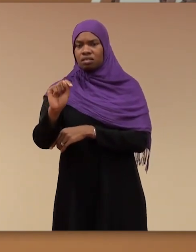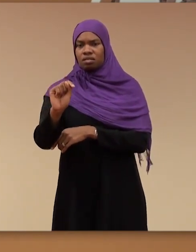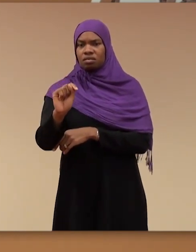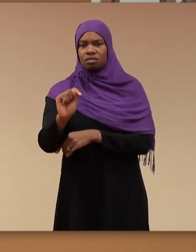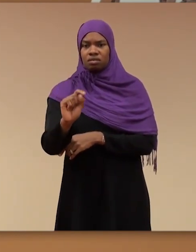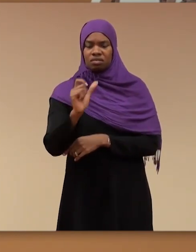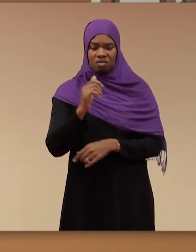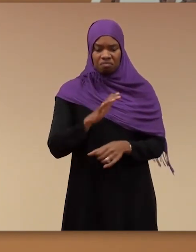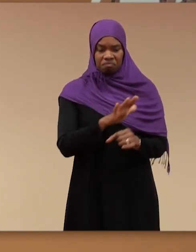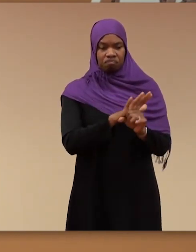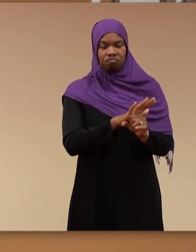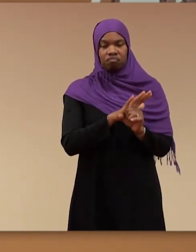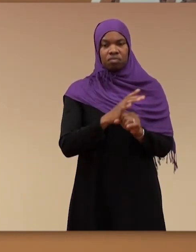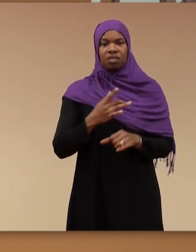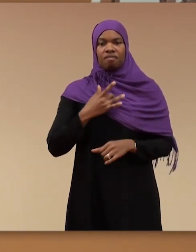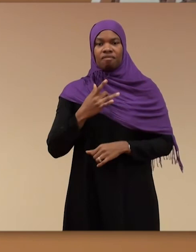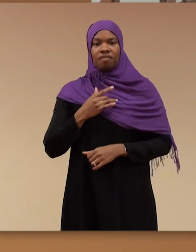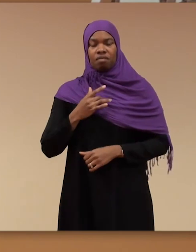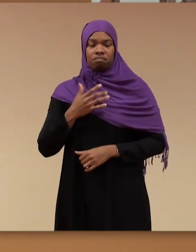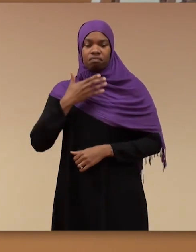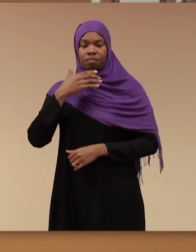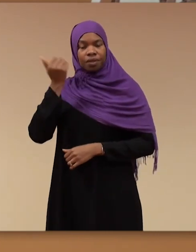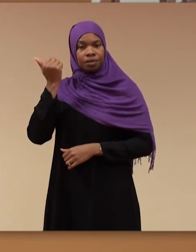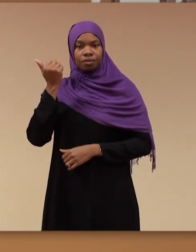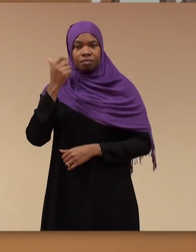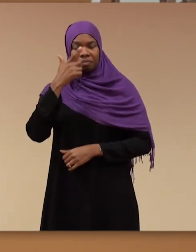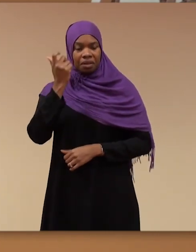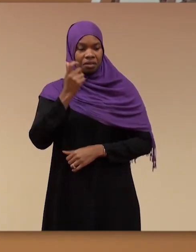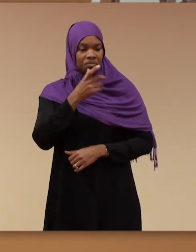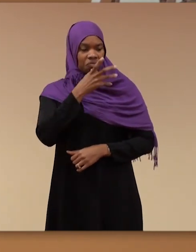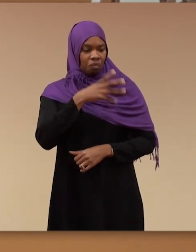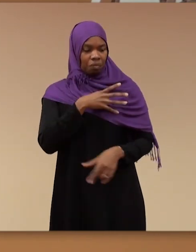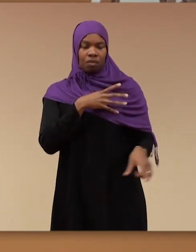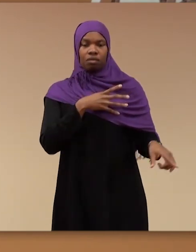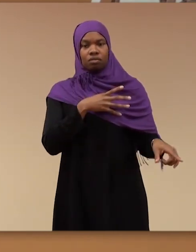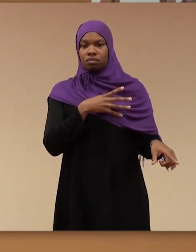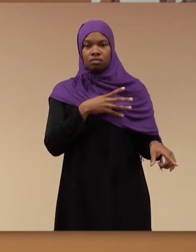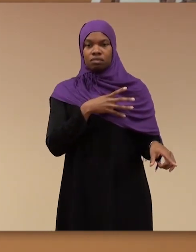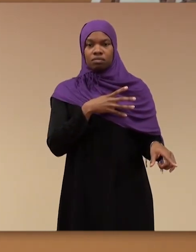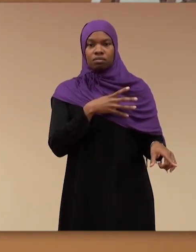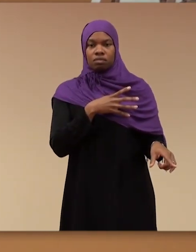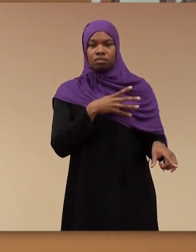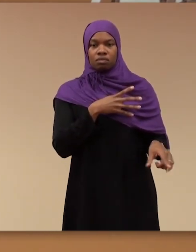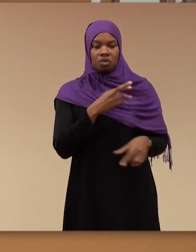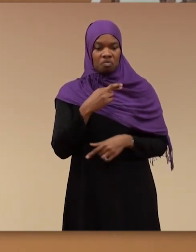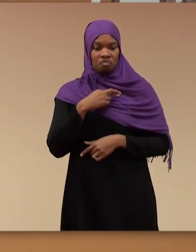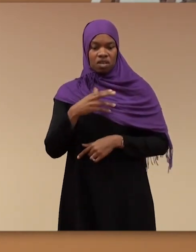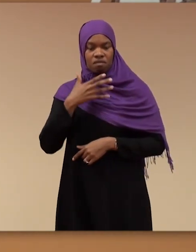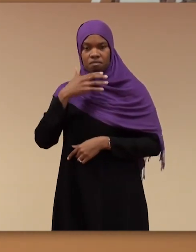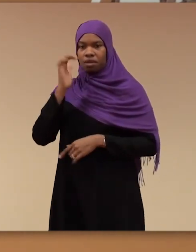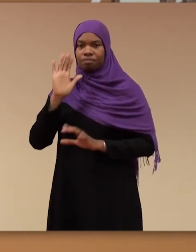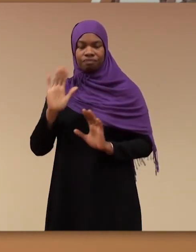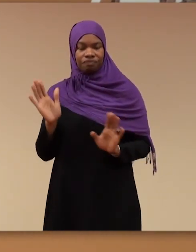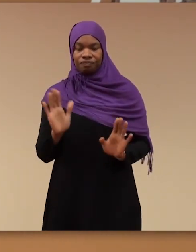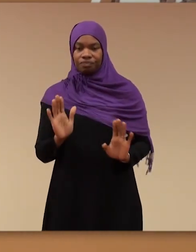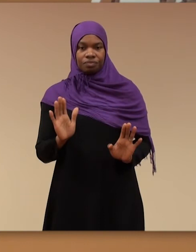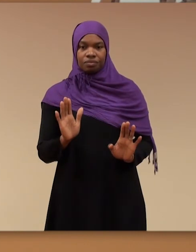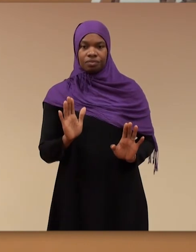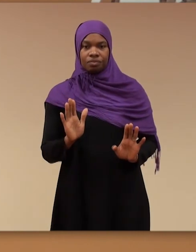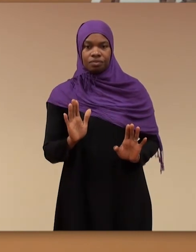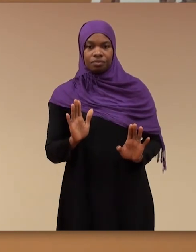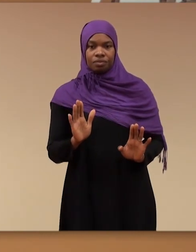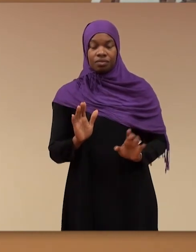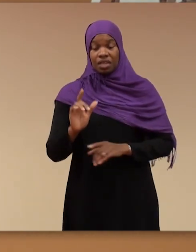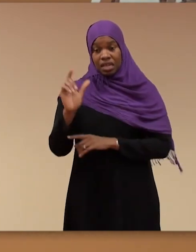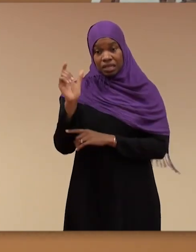or sex or gender or religion. And Islam, one of the ideals,